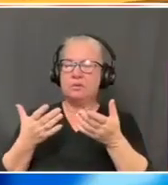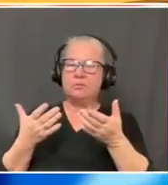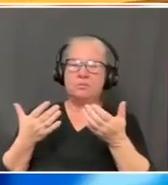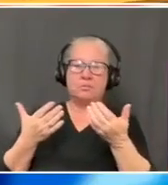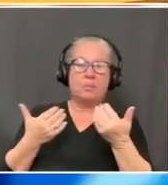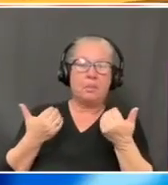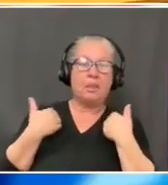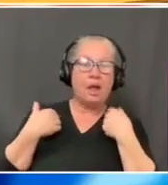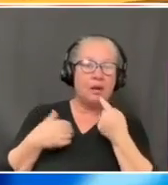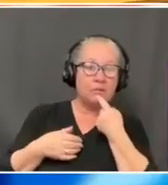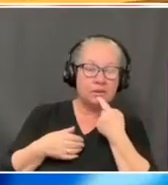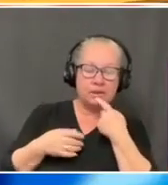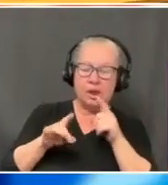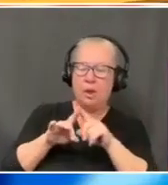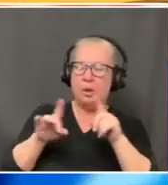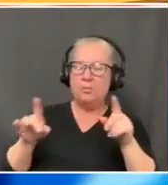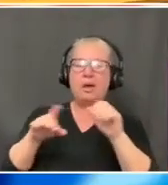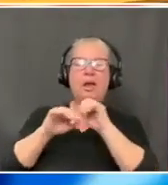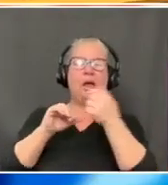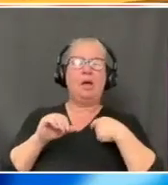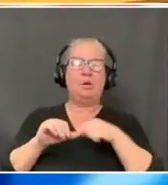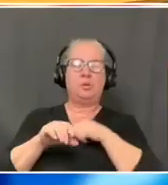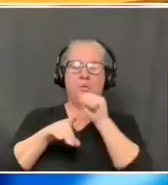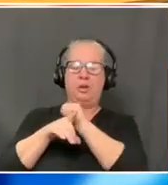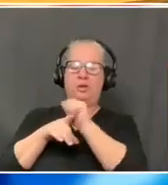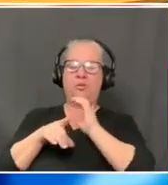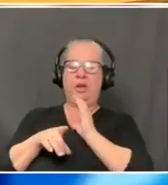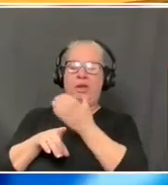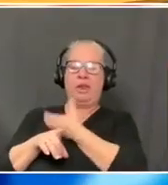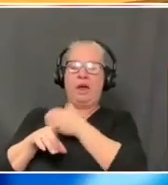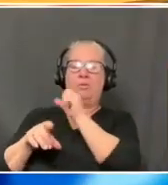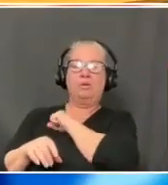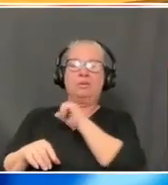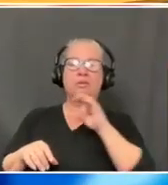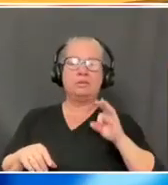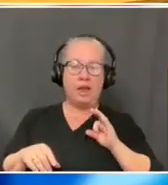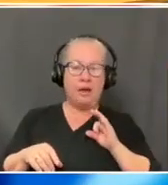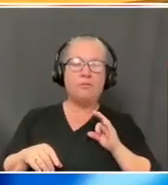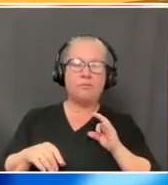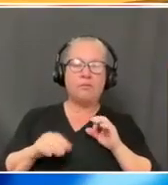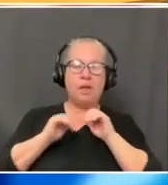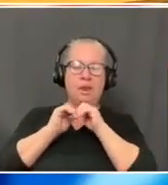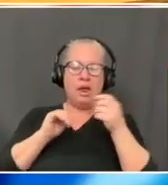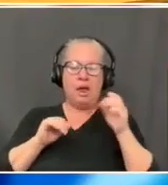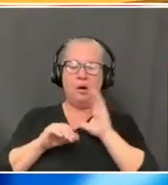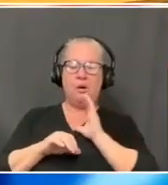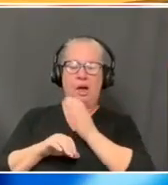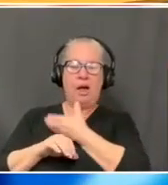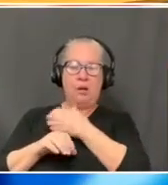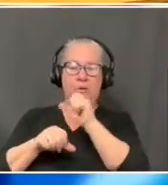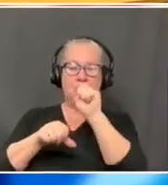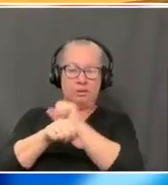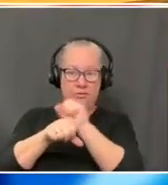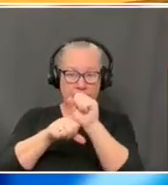we're training our own staff, how we're allocating our own staff. I think a lot of the reasons why parents choose to